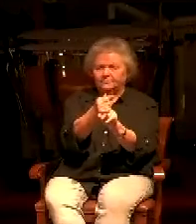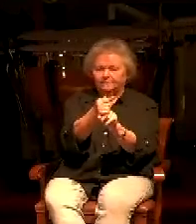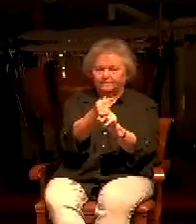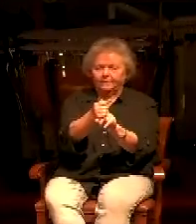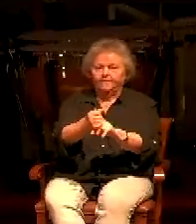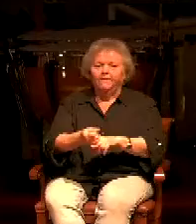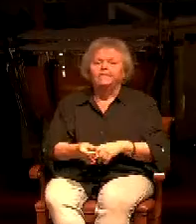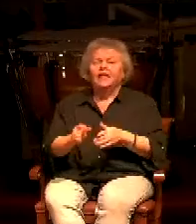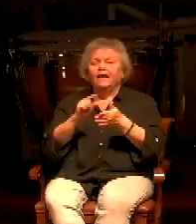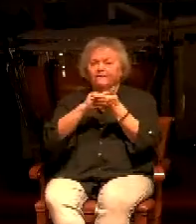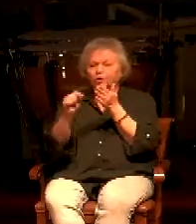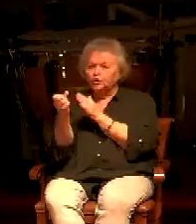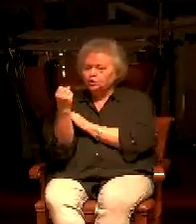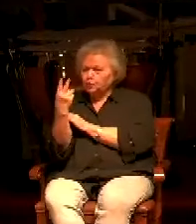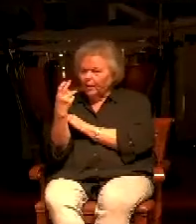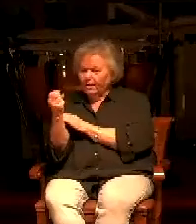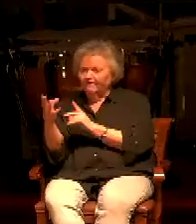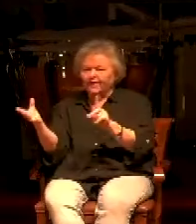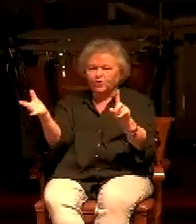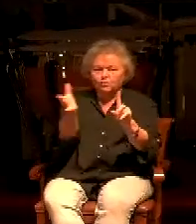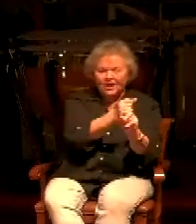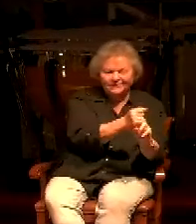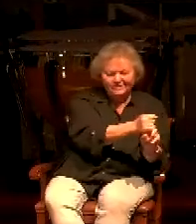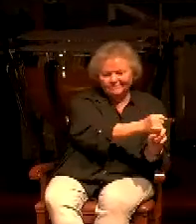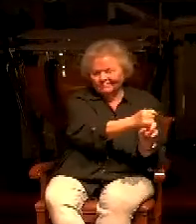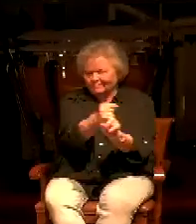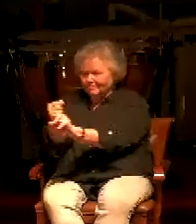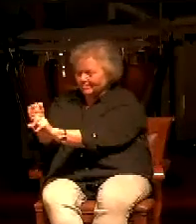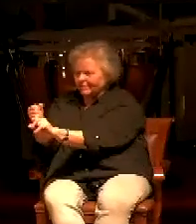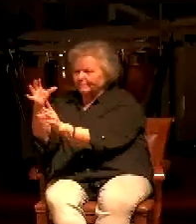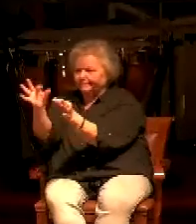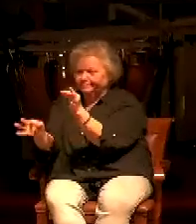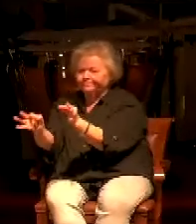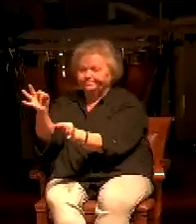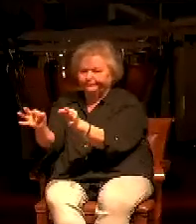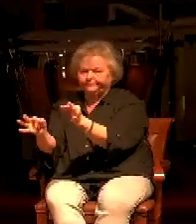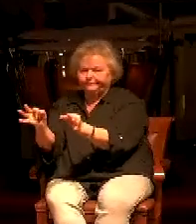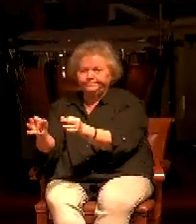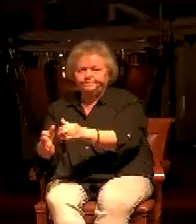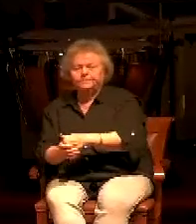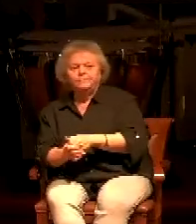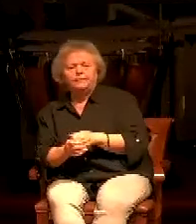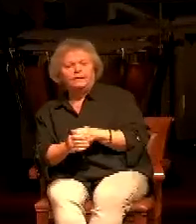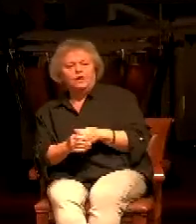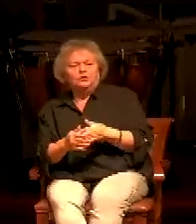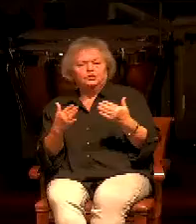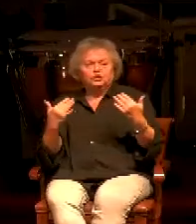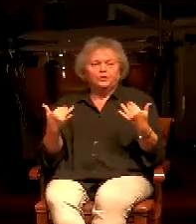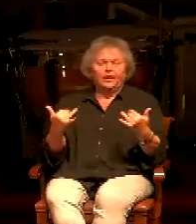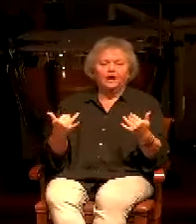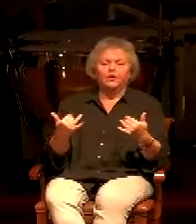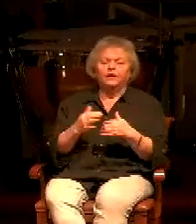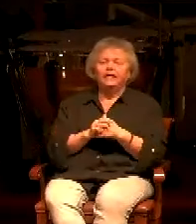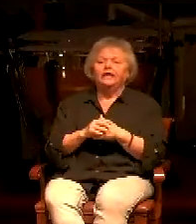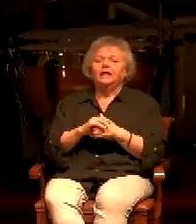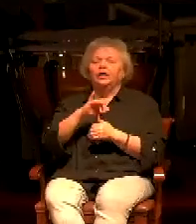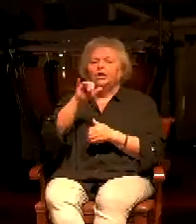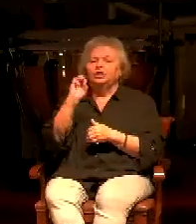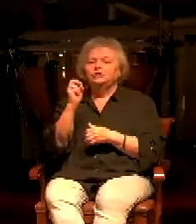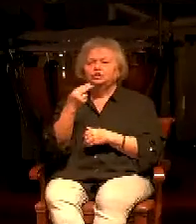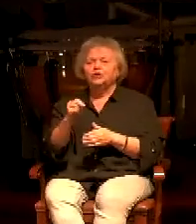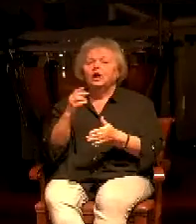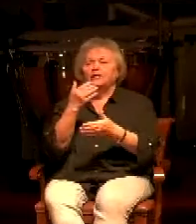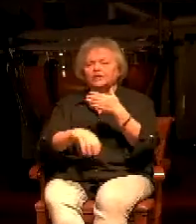where they are carrying Jesus off to be tried, to go to trial. And so if you will, join me in John chapter 18, beginning in